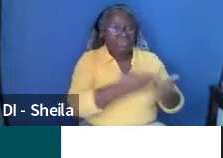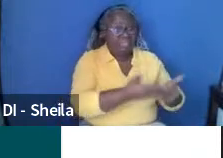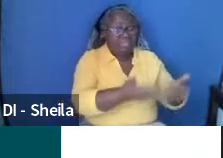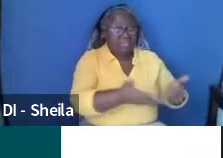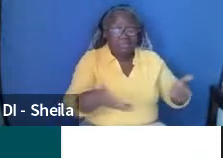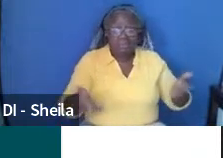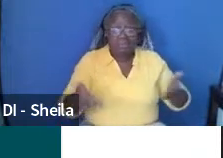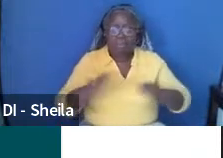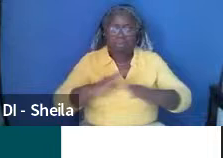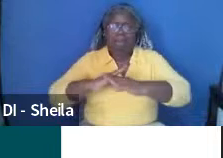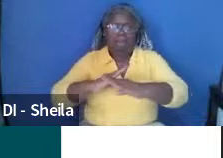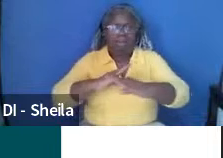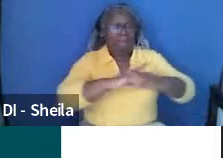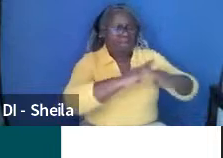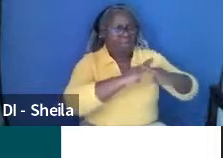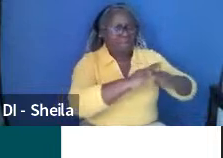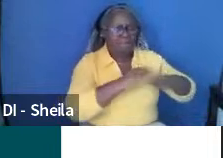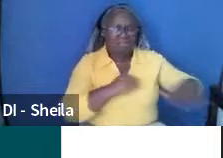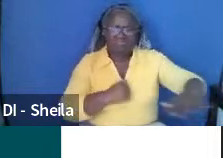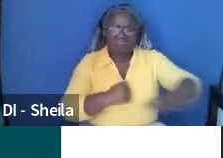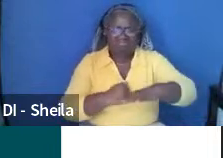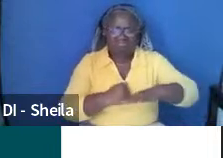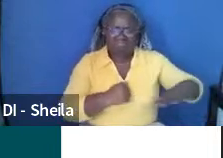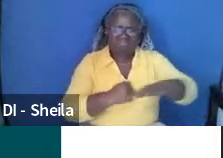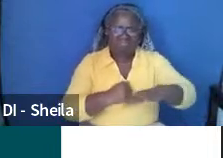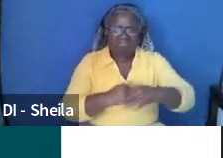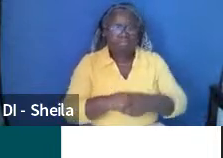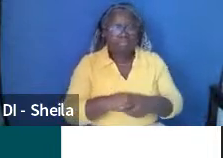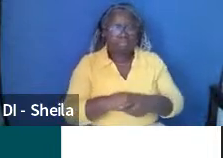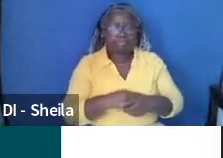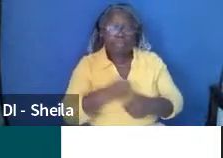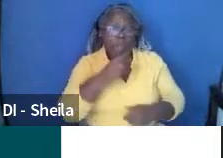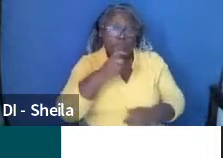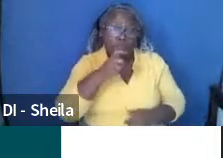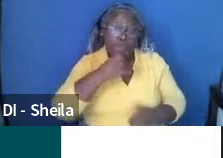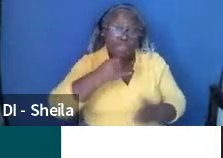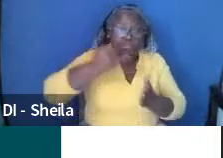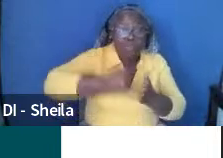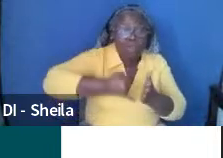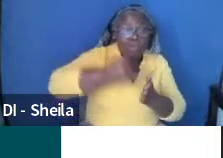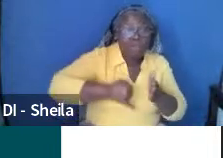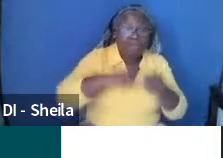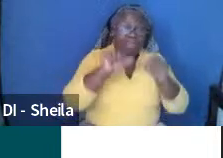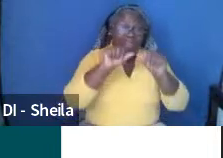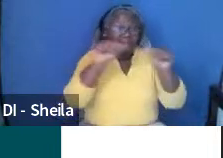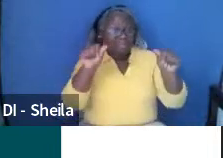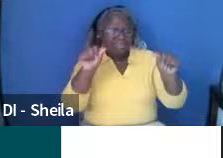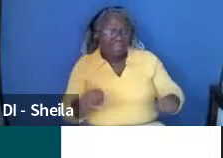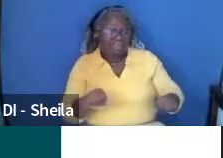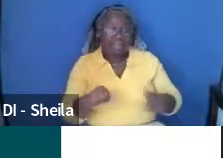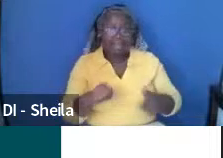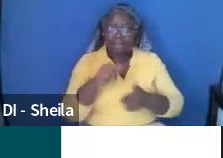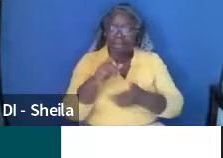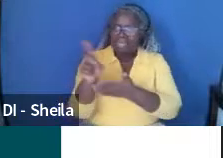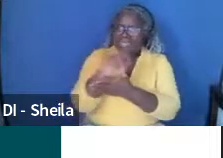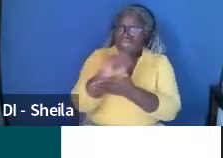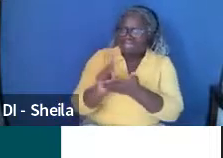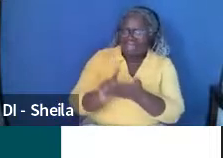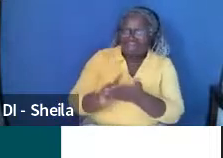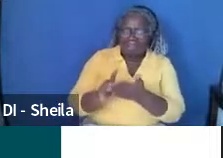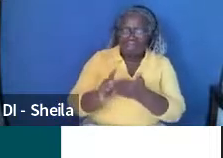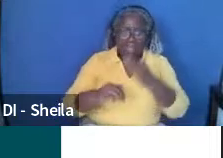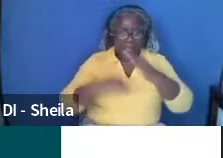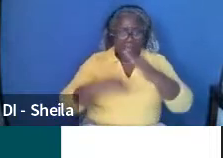architect or a contractor or a building owner to design and build rooms that are big enough. But what